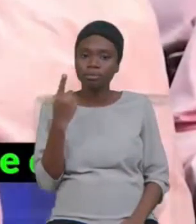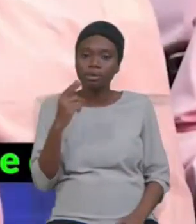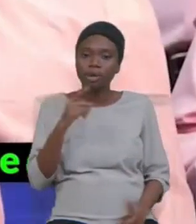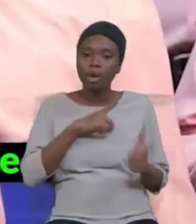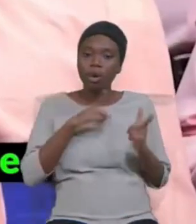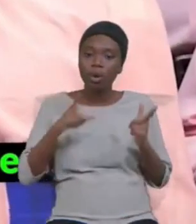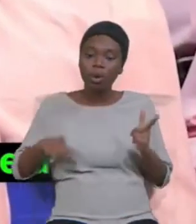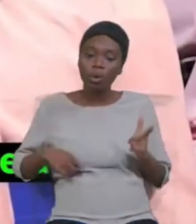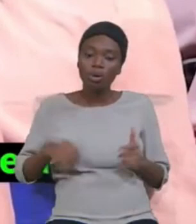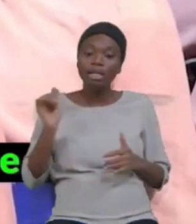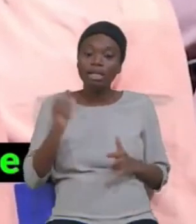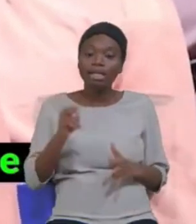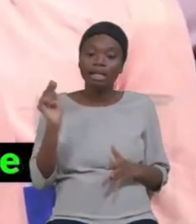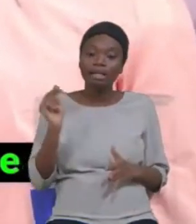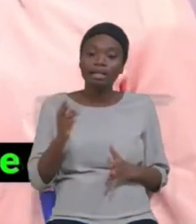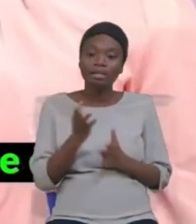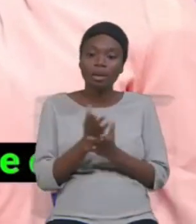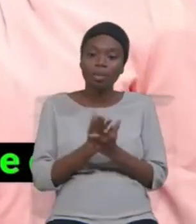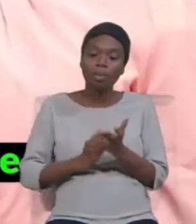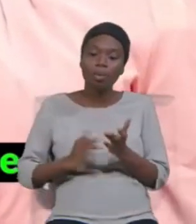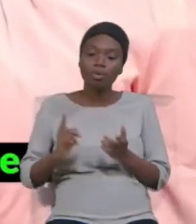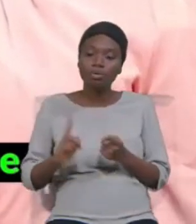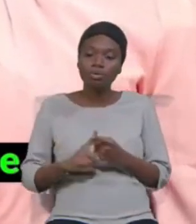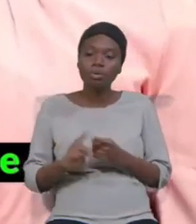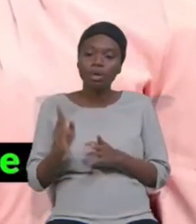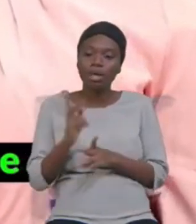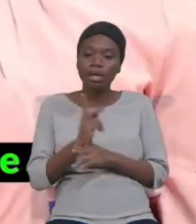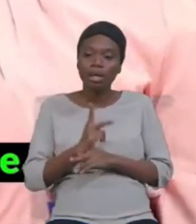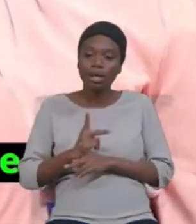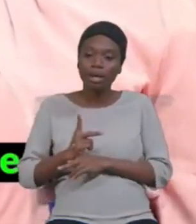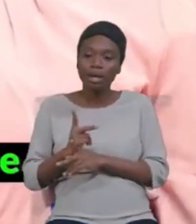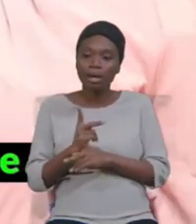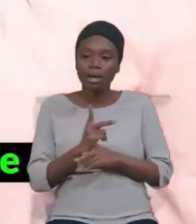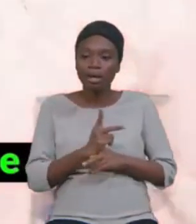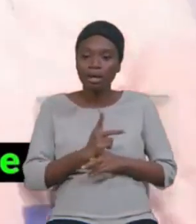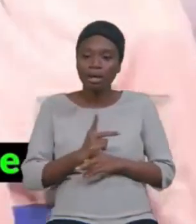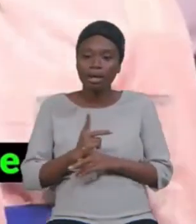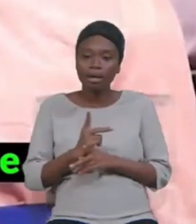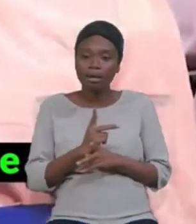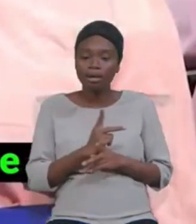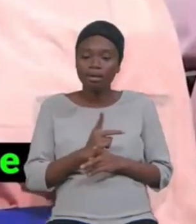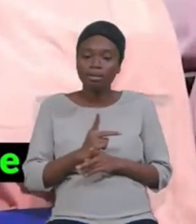Lord, they need someone to care.